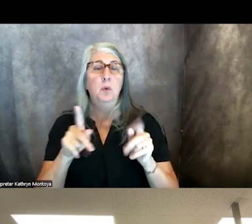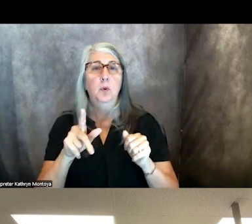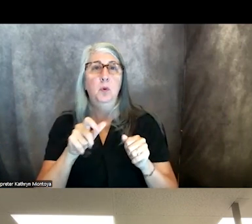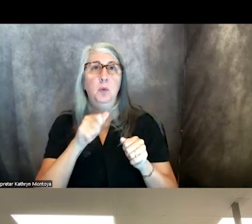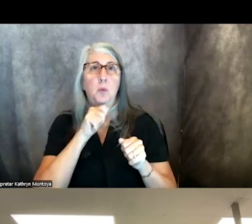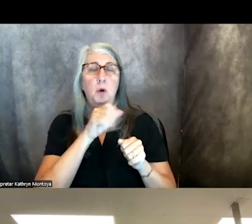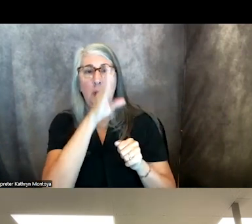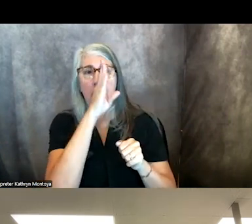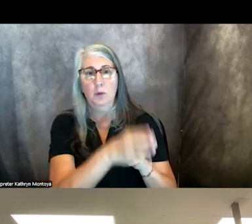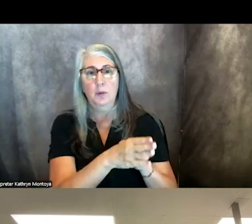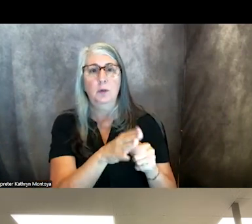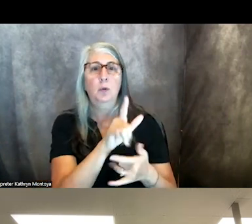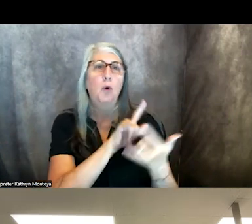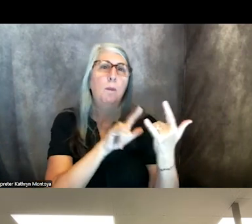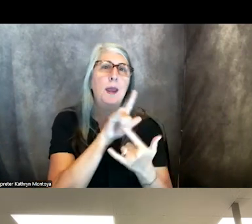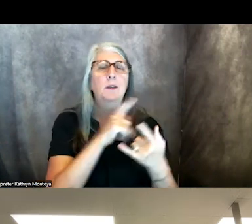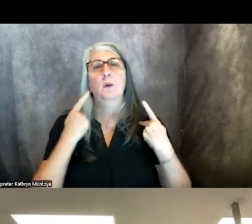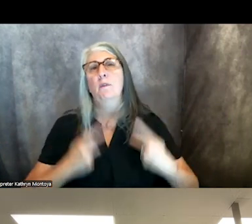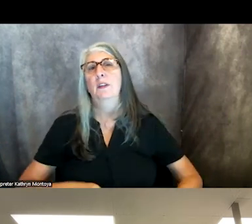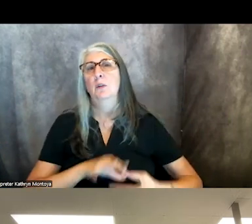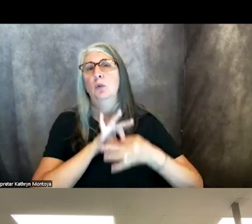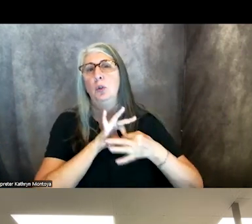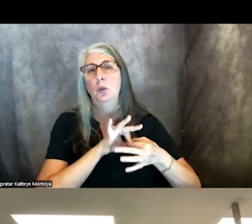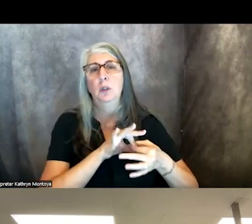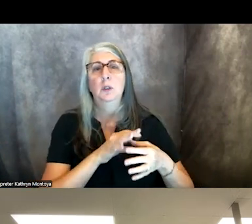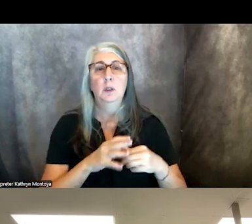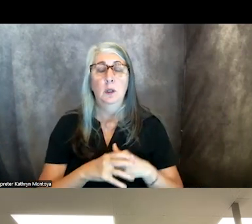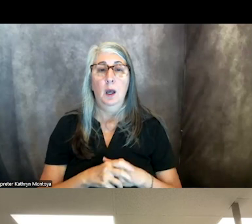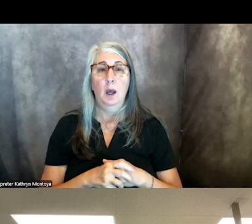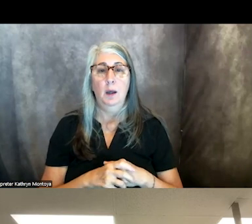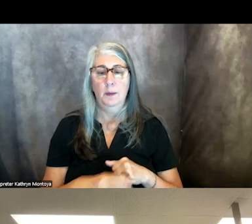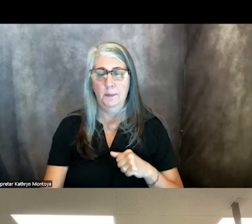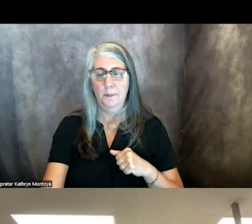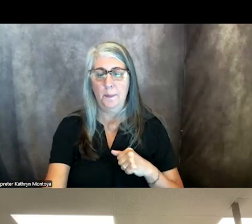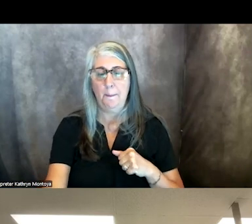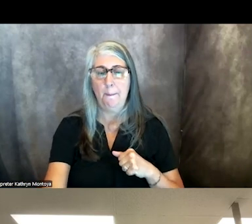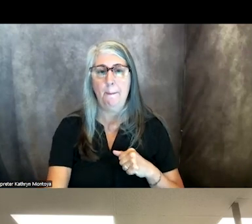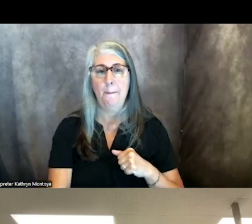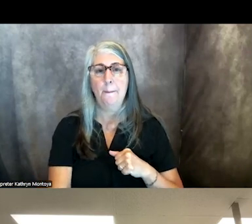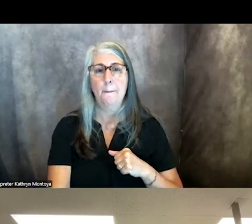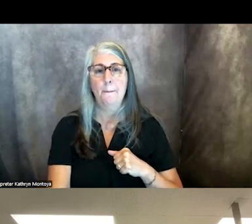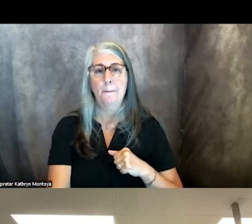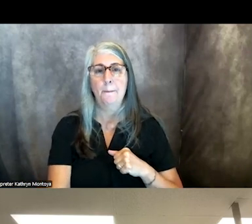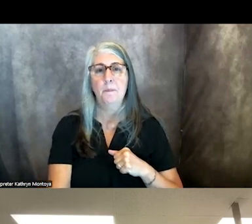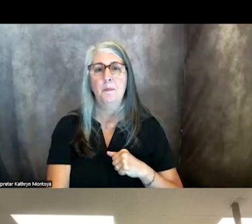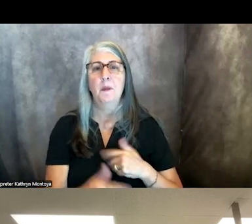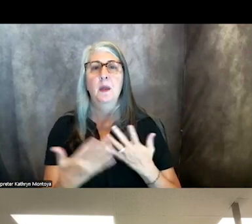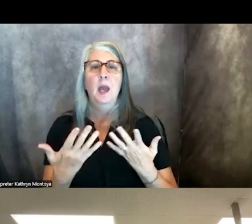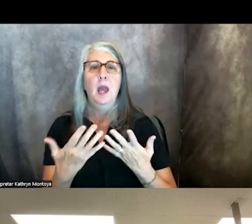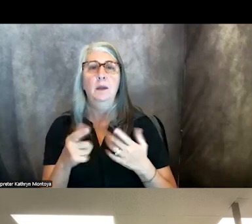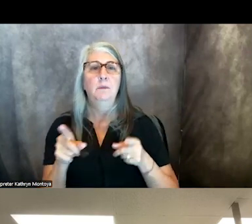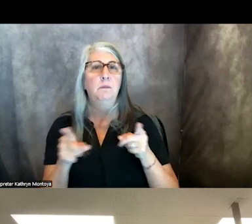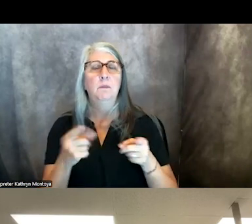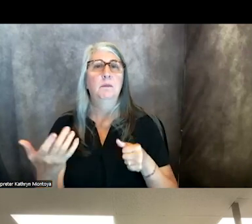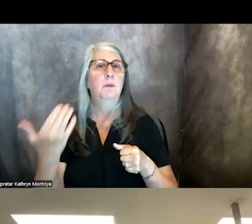heterosexual romantic or physical unions were embraced. There was no eye batting or any sort of difference